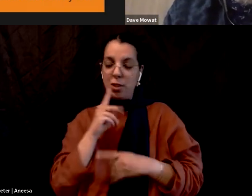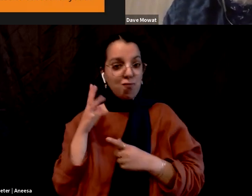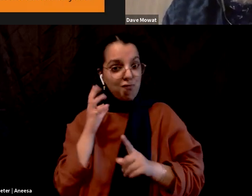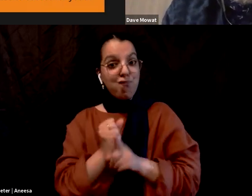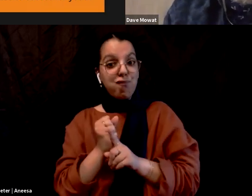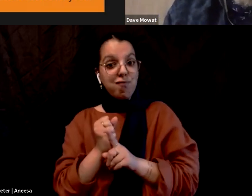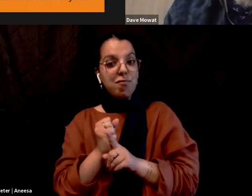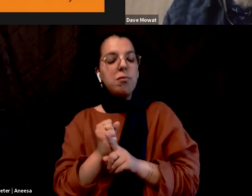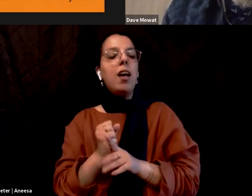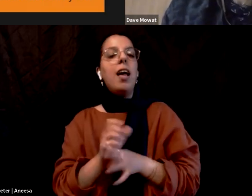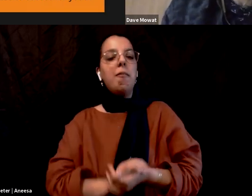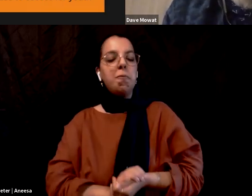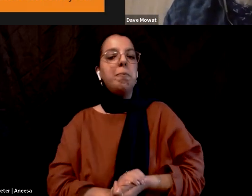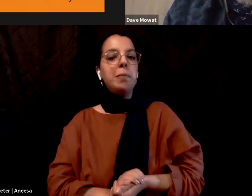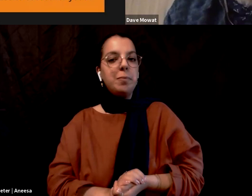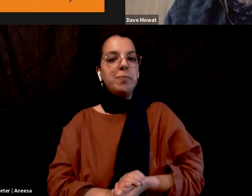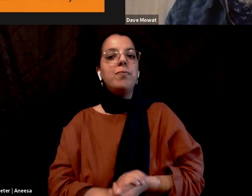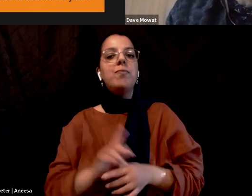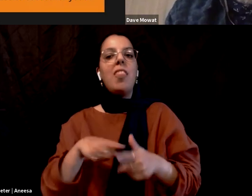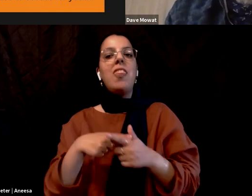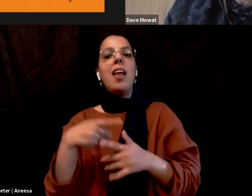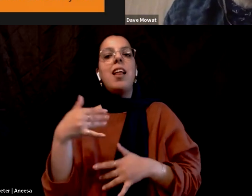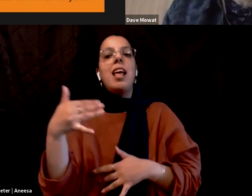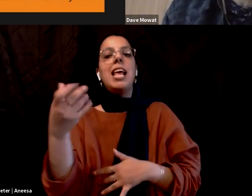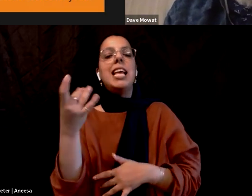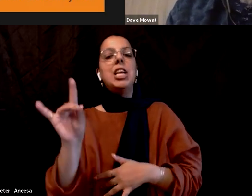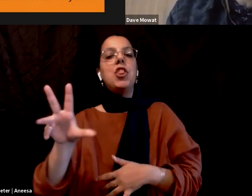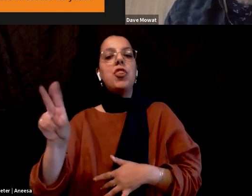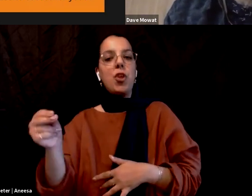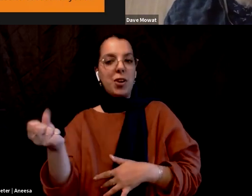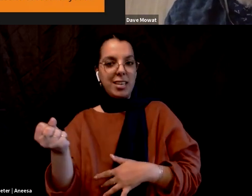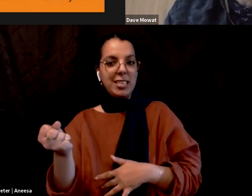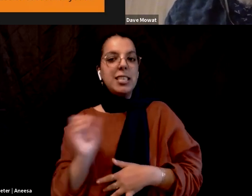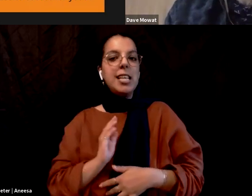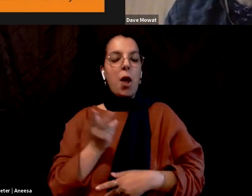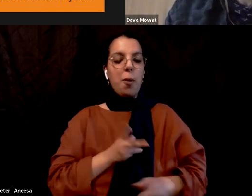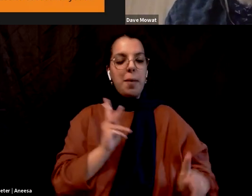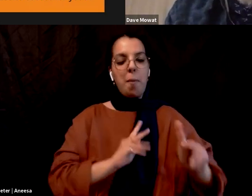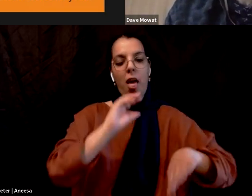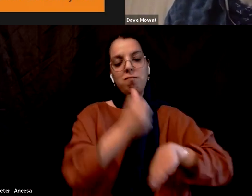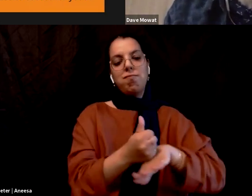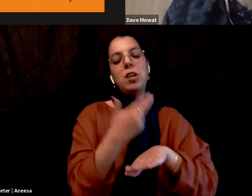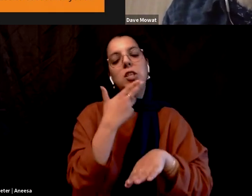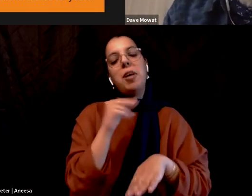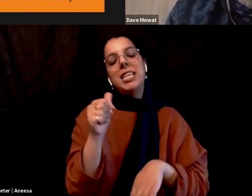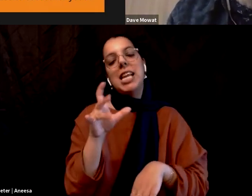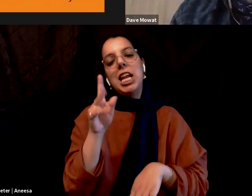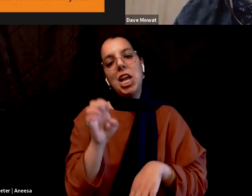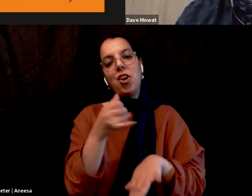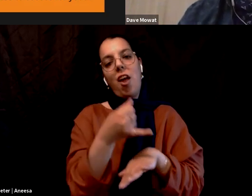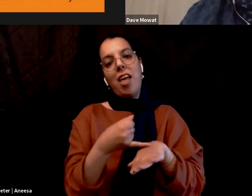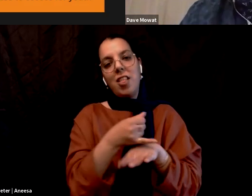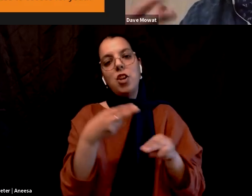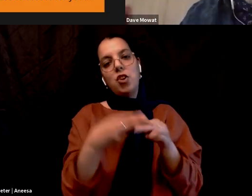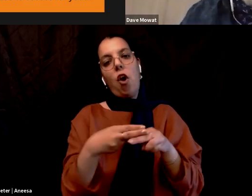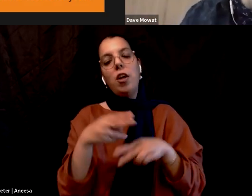By the 1830s, our people were established on a small 10-acre island in the Bay of Quinte called Grape Island, and